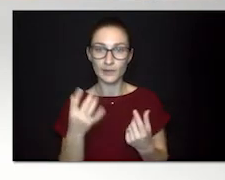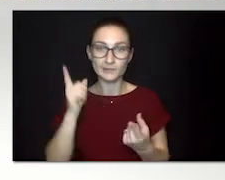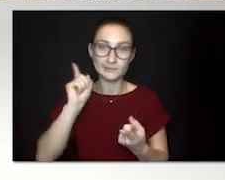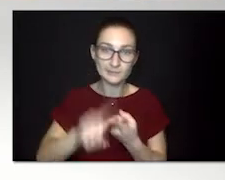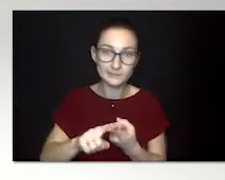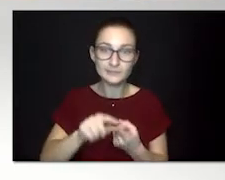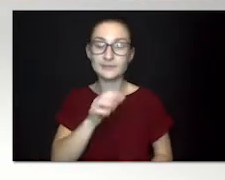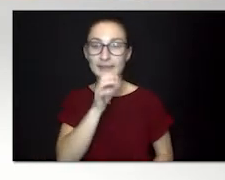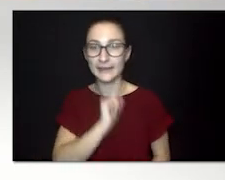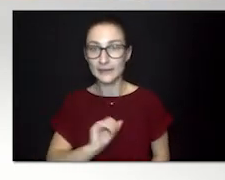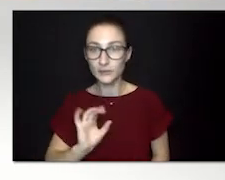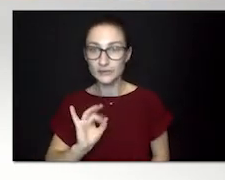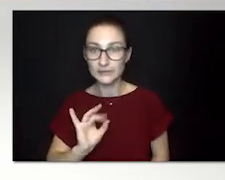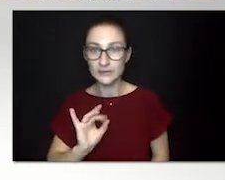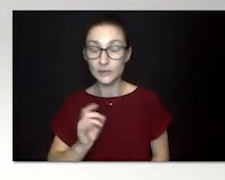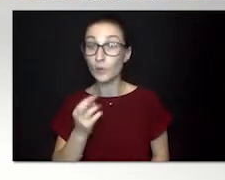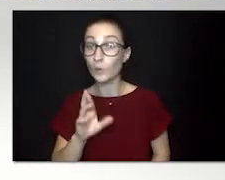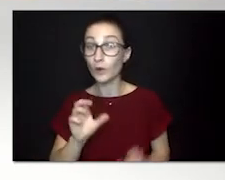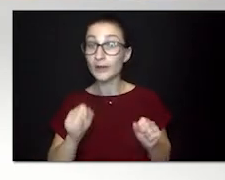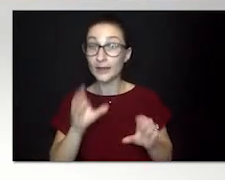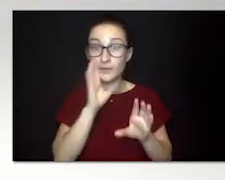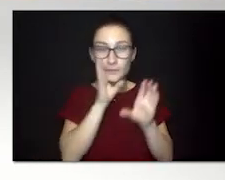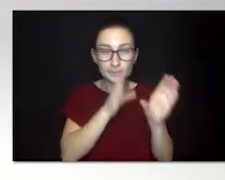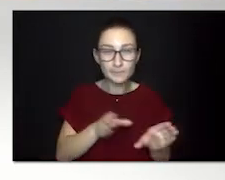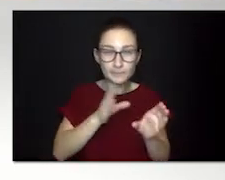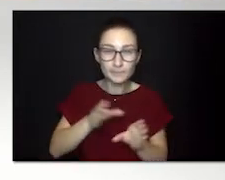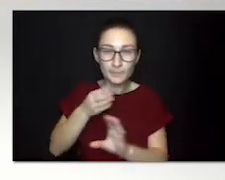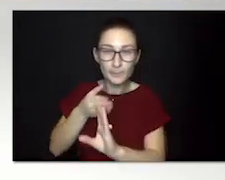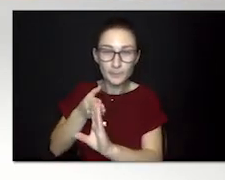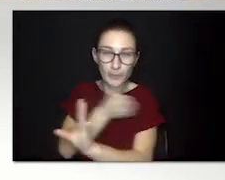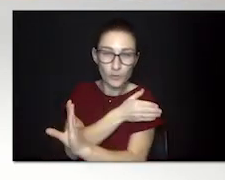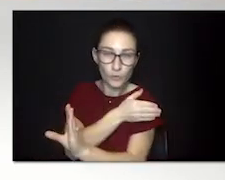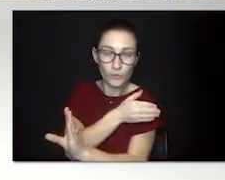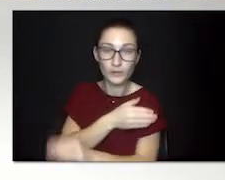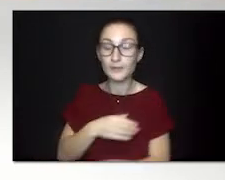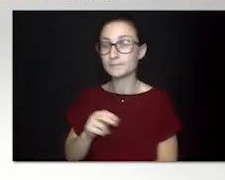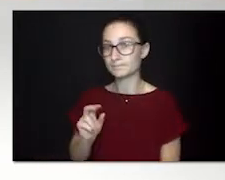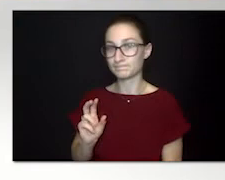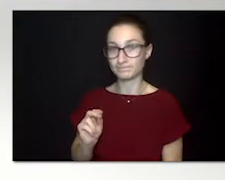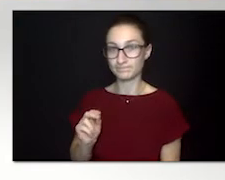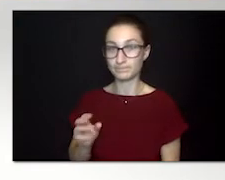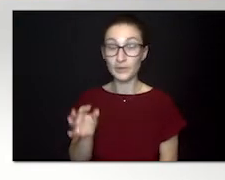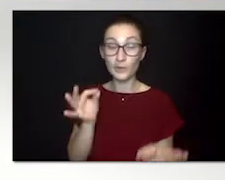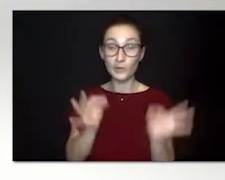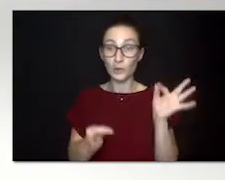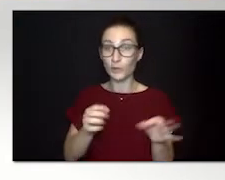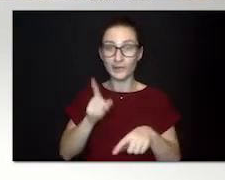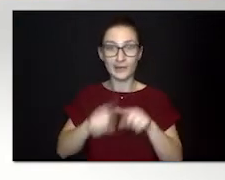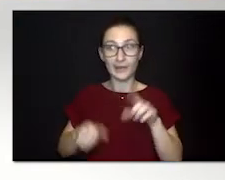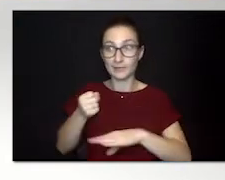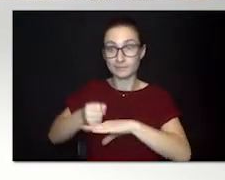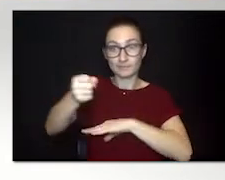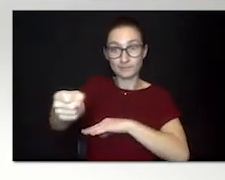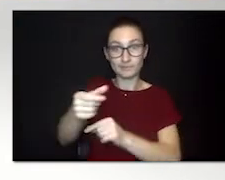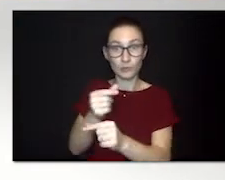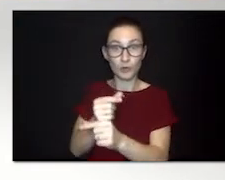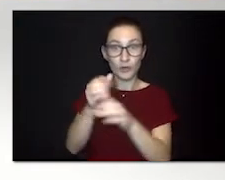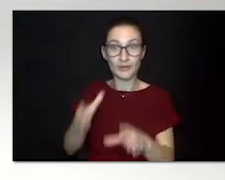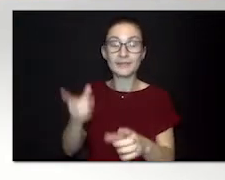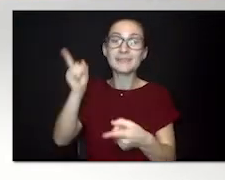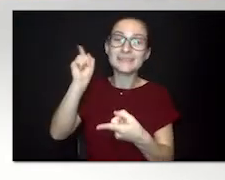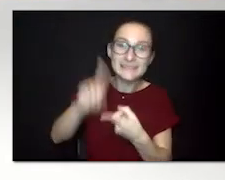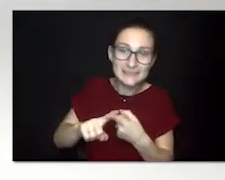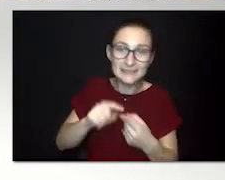we do it ahead of time in preparation of that age? So the court can't actually appoint a guardian until the child is